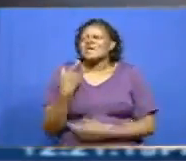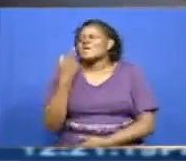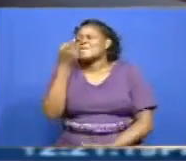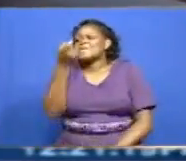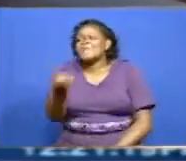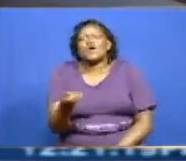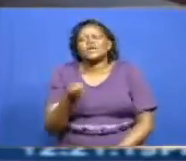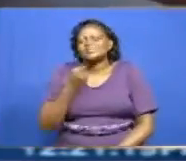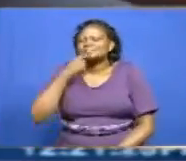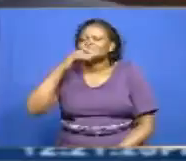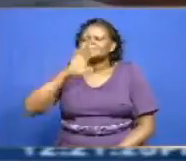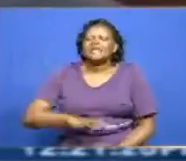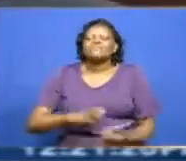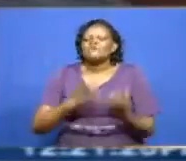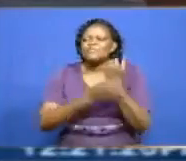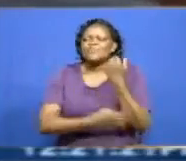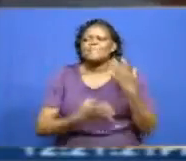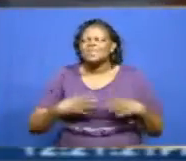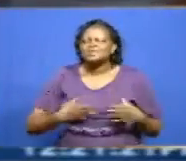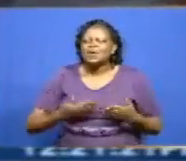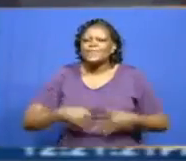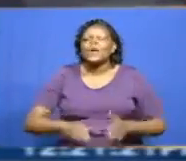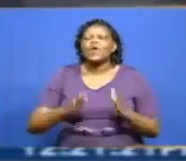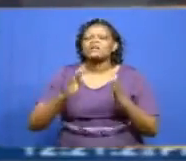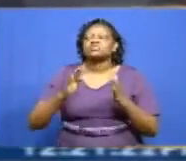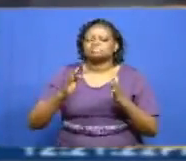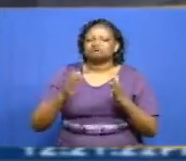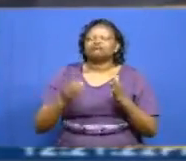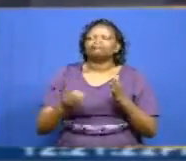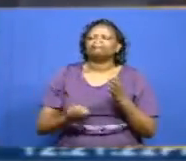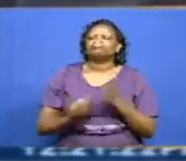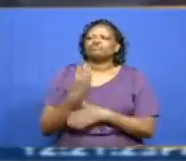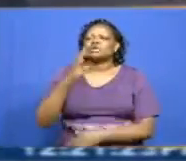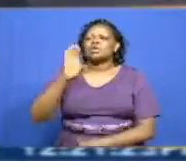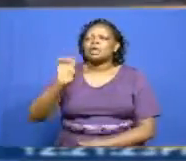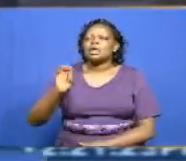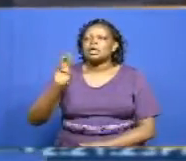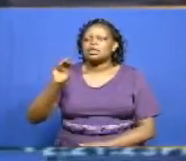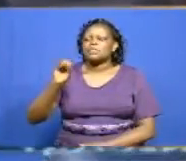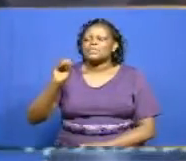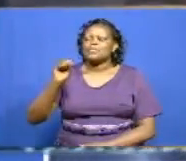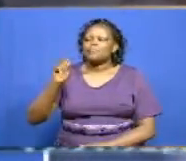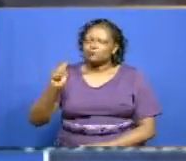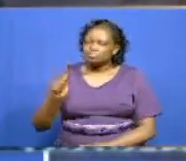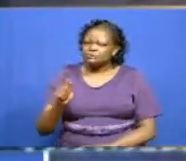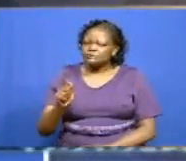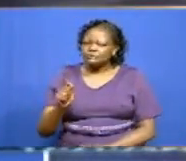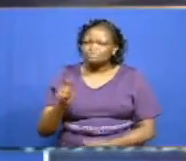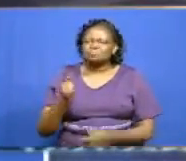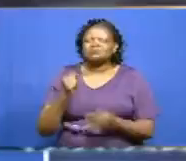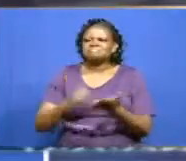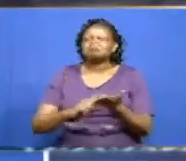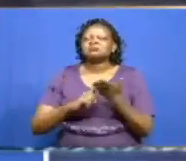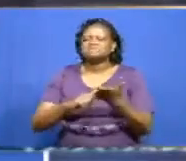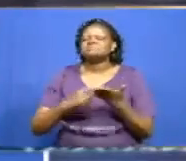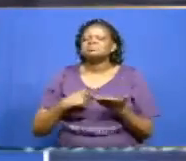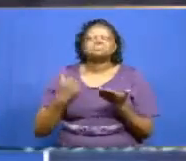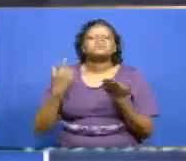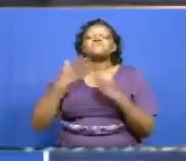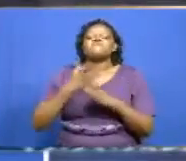a squatter, born and brought up in Embobut. To be a subject of his discussion over and over again, I want to say, Mr.